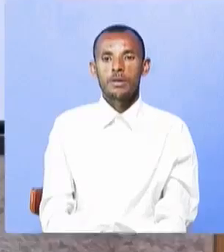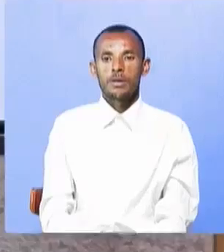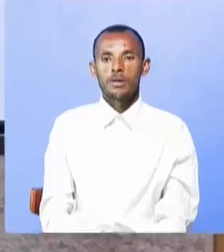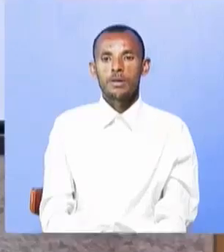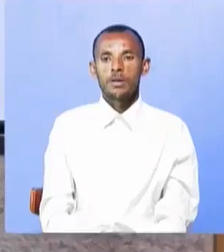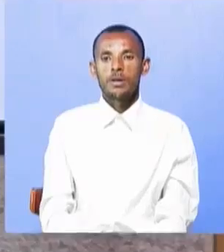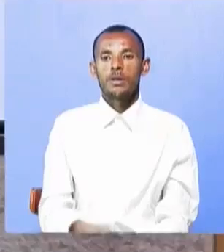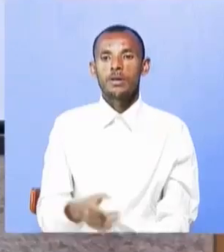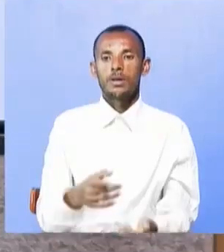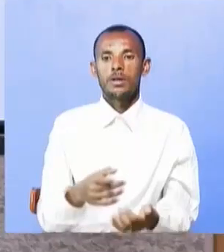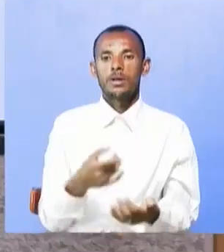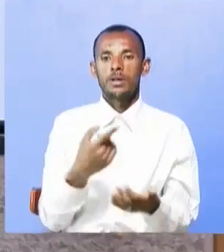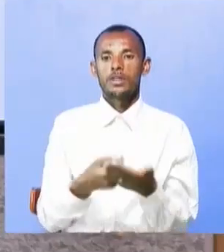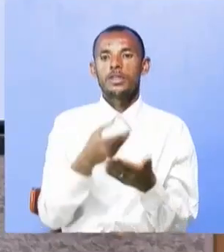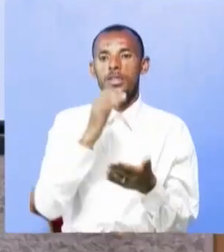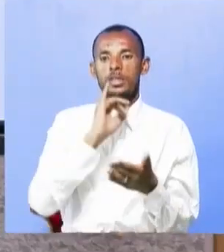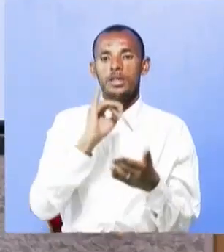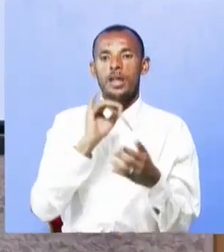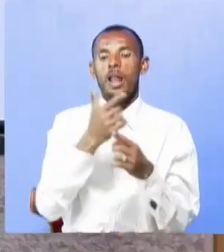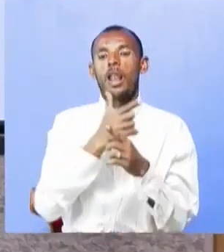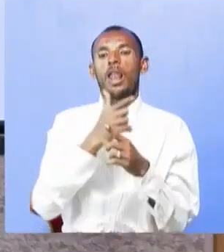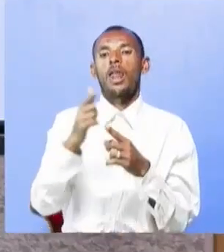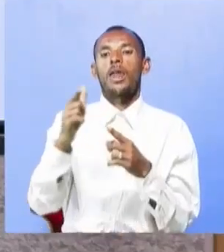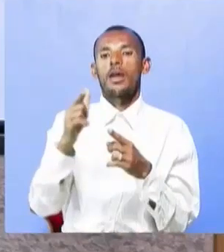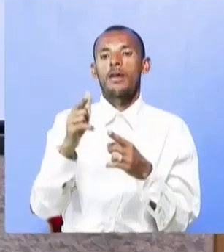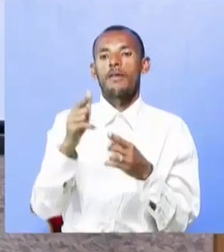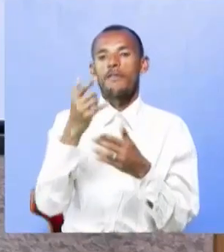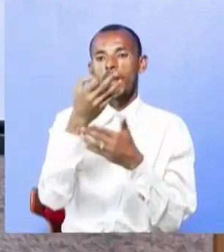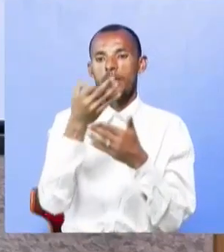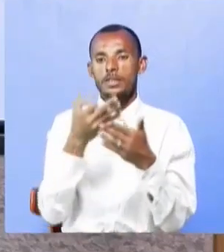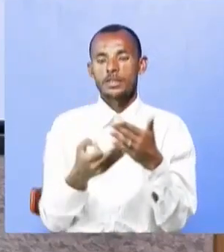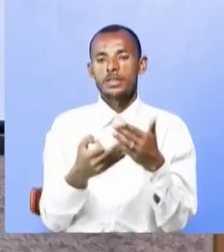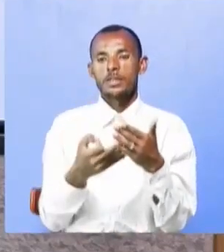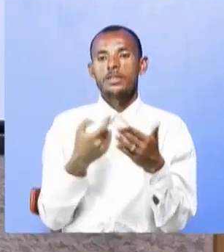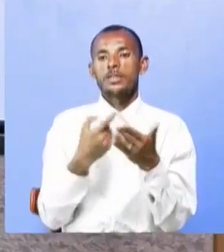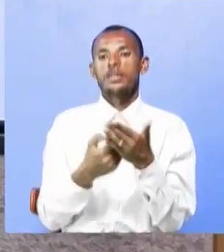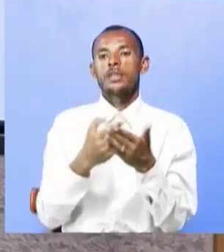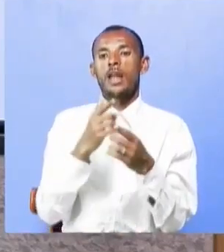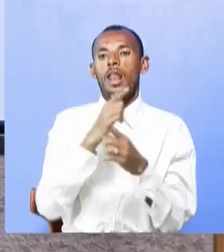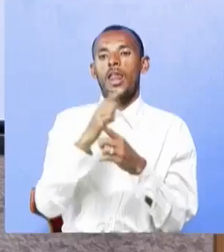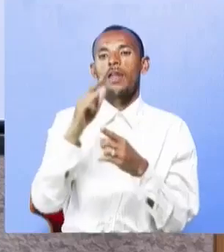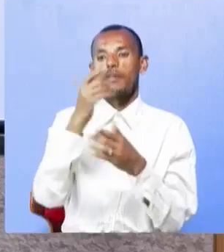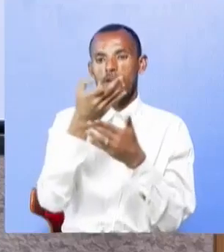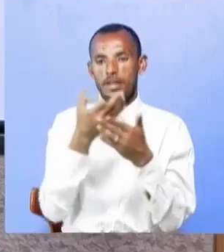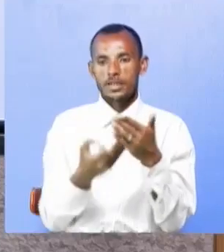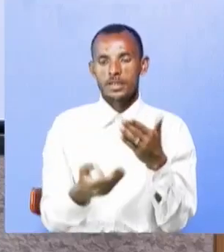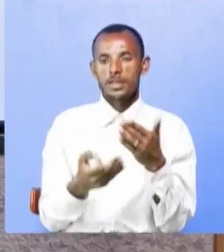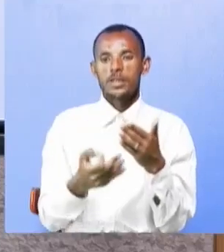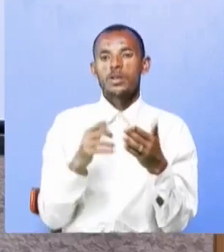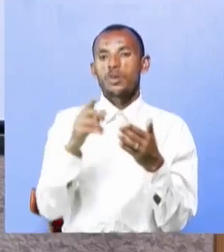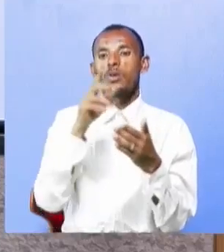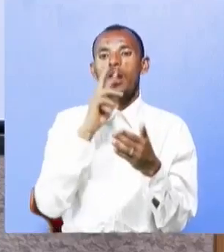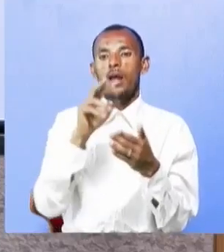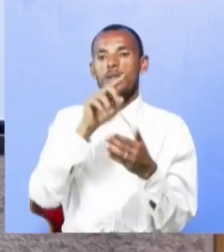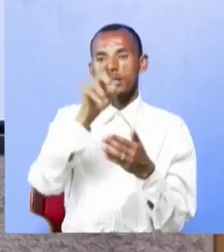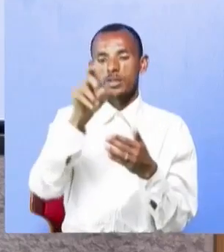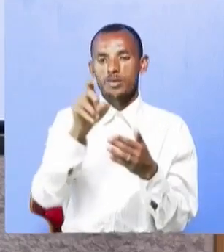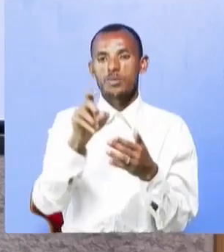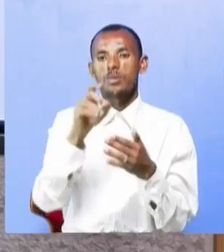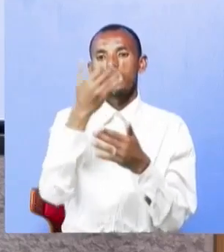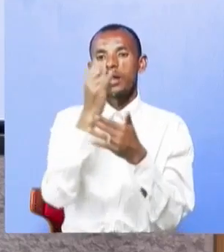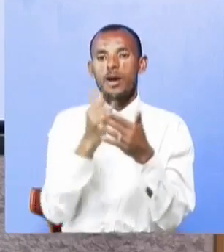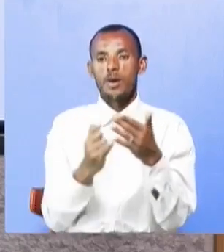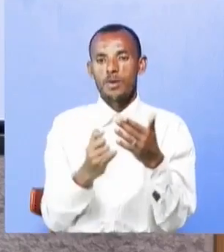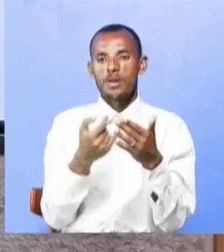This is a linear function. This is a linear function, and you are asked to sketch the graph